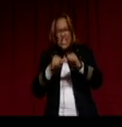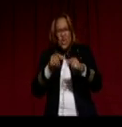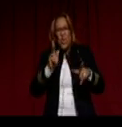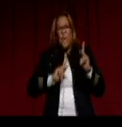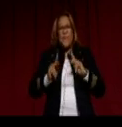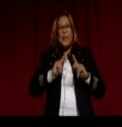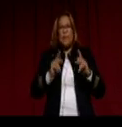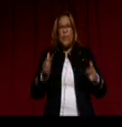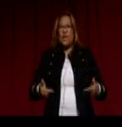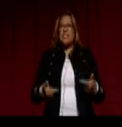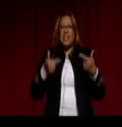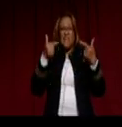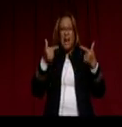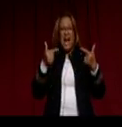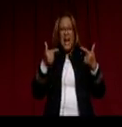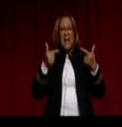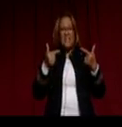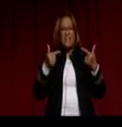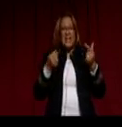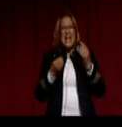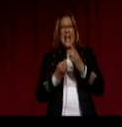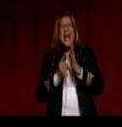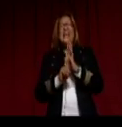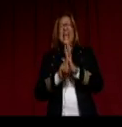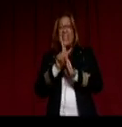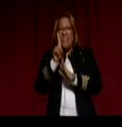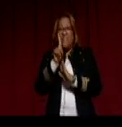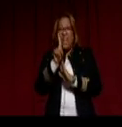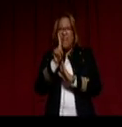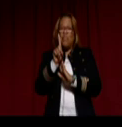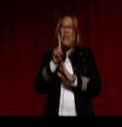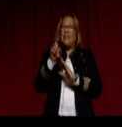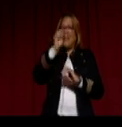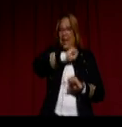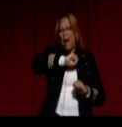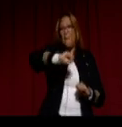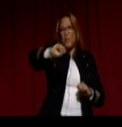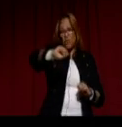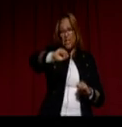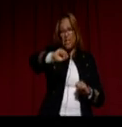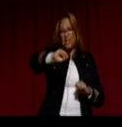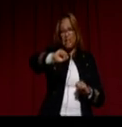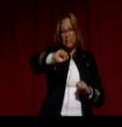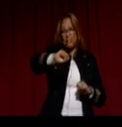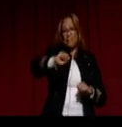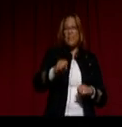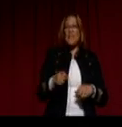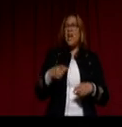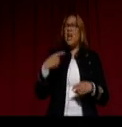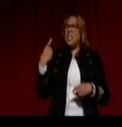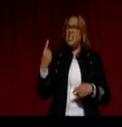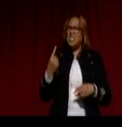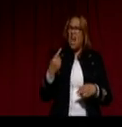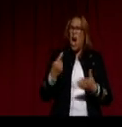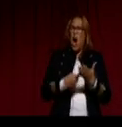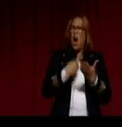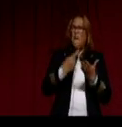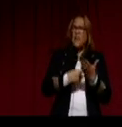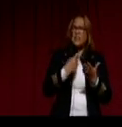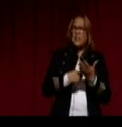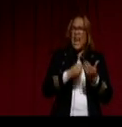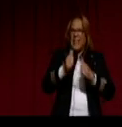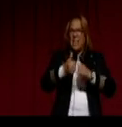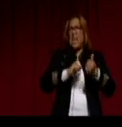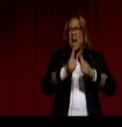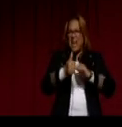survive generally develop some kind of immunity to it. So it's like a contest, almost like a volleyball contest with